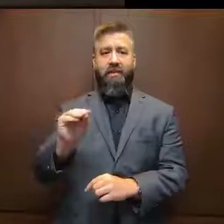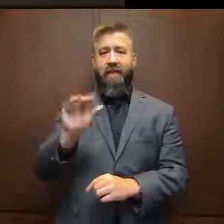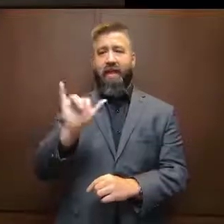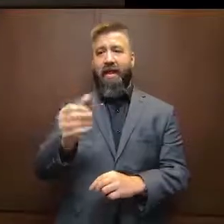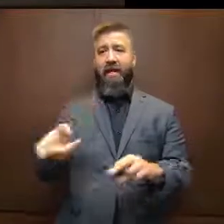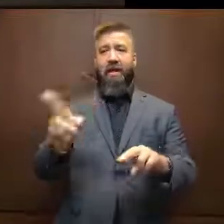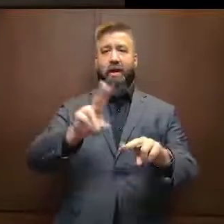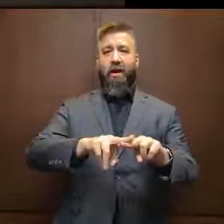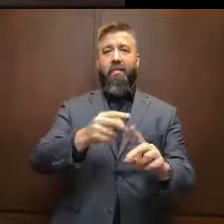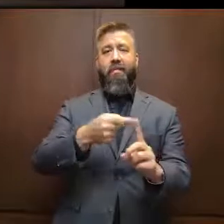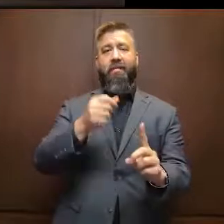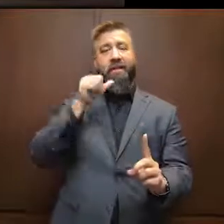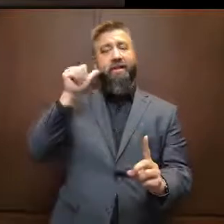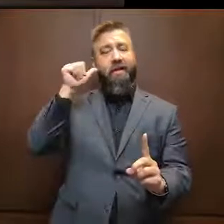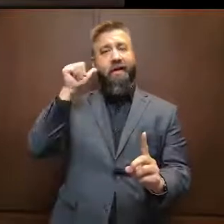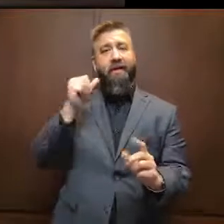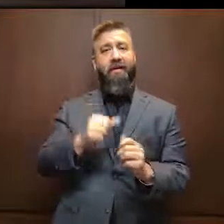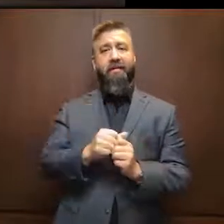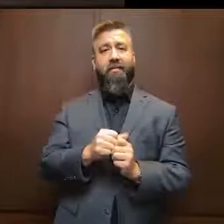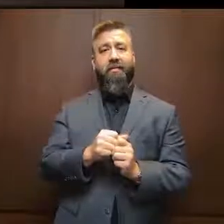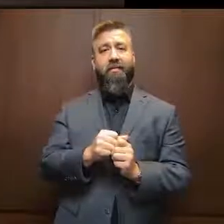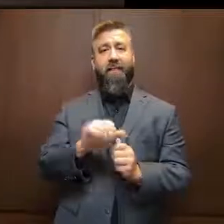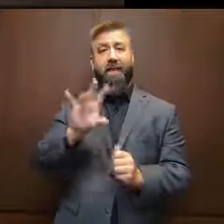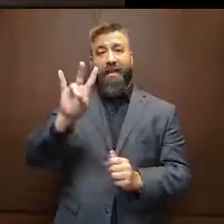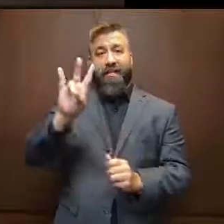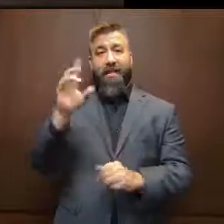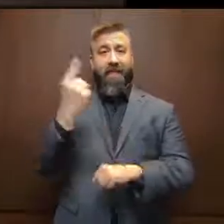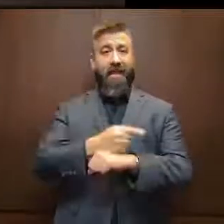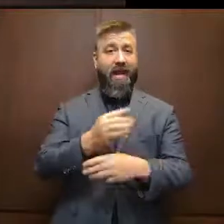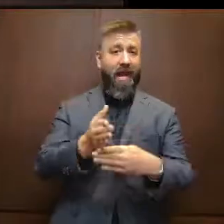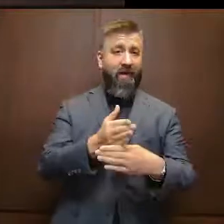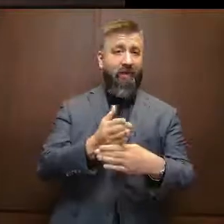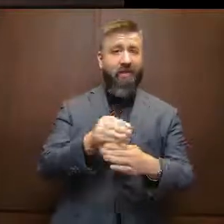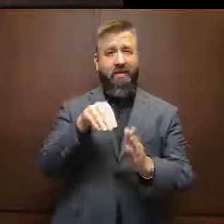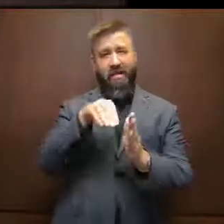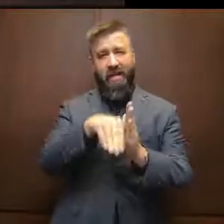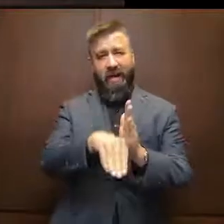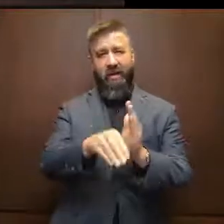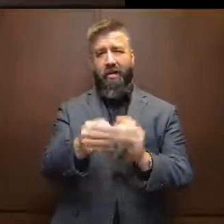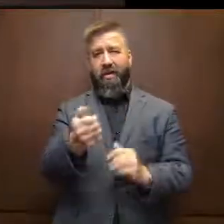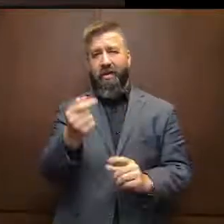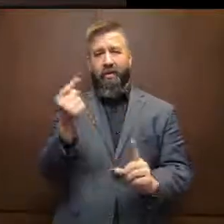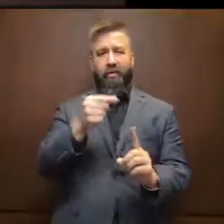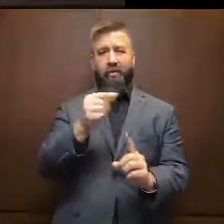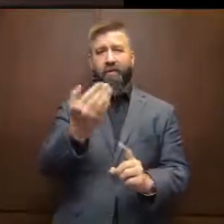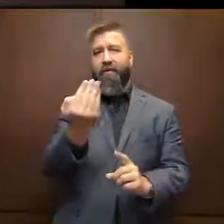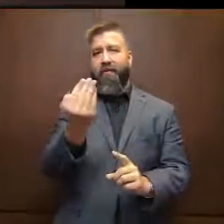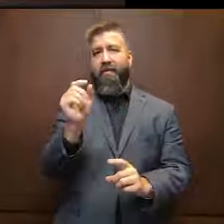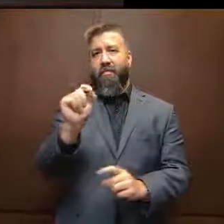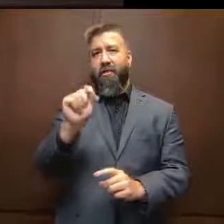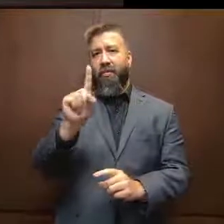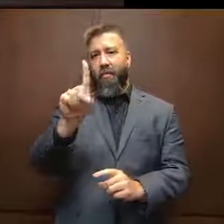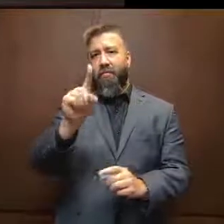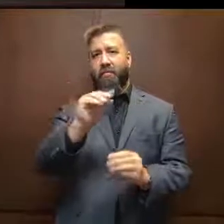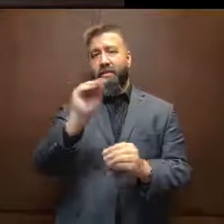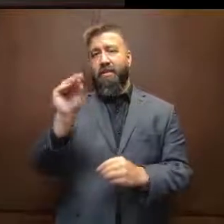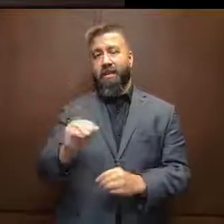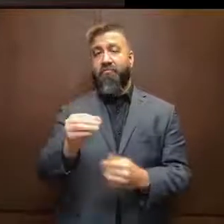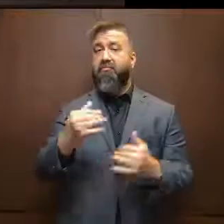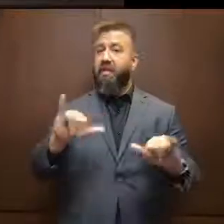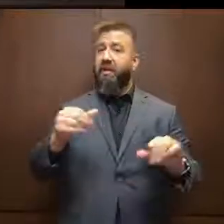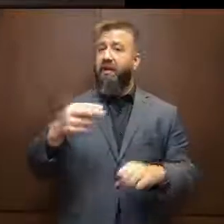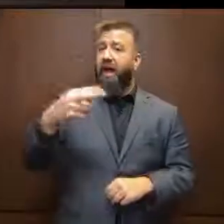up from yesterday. The 7-day rolling average is down a bit to 15.1%, but still way